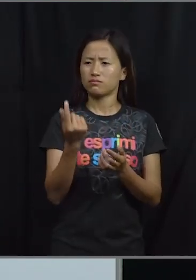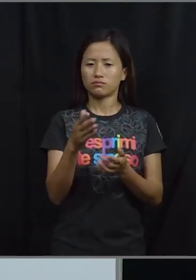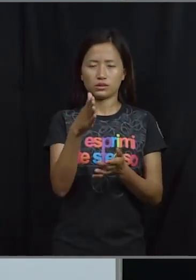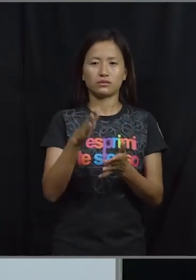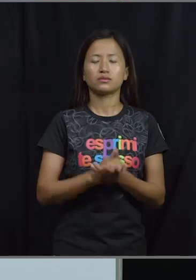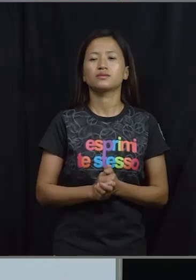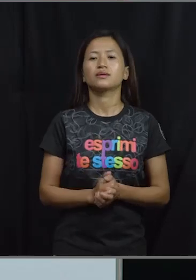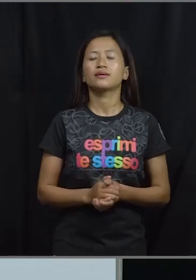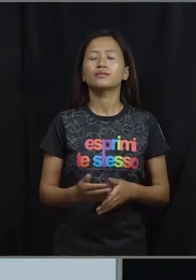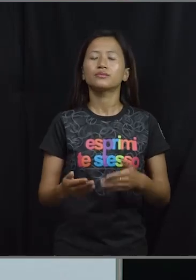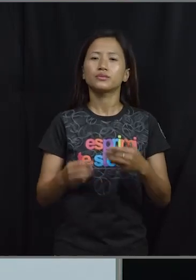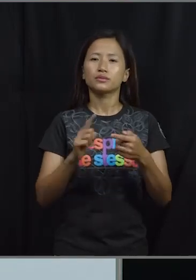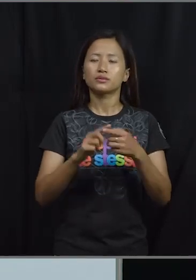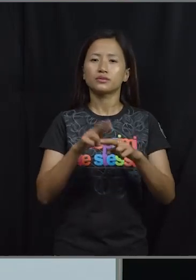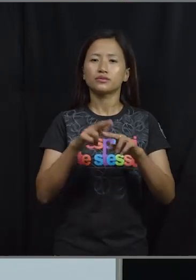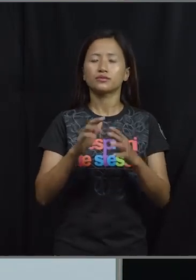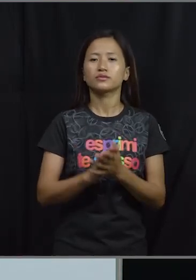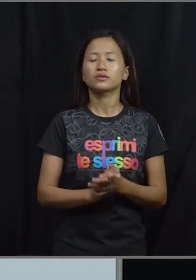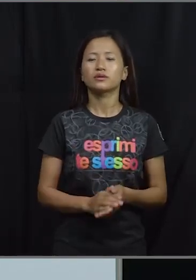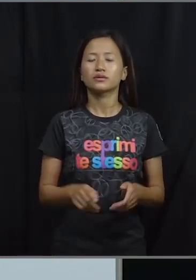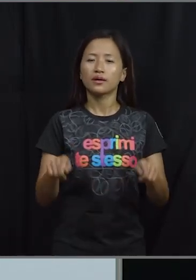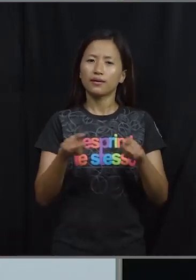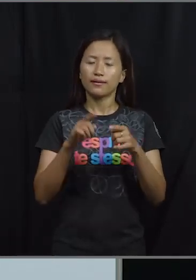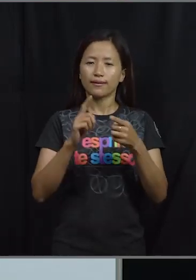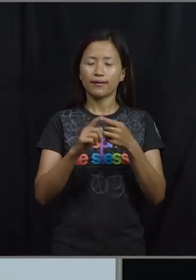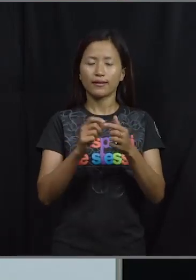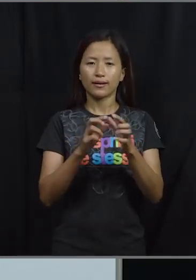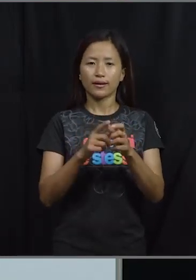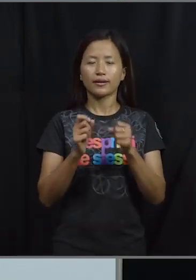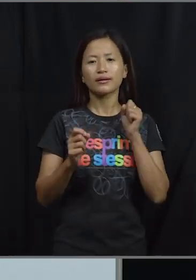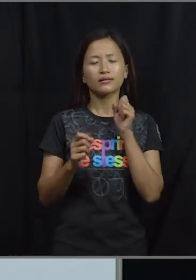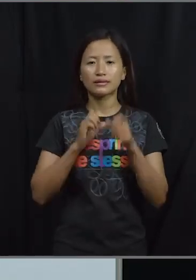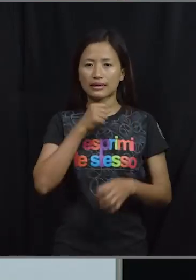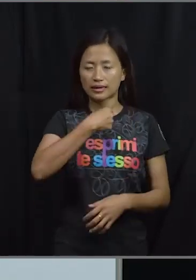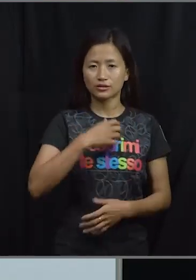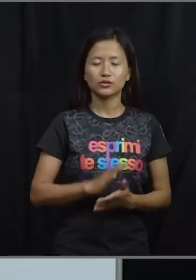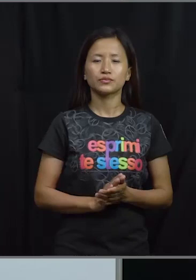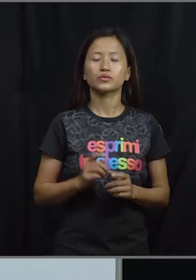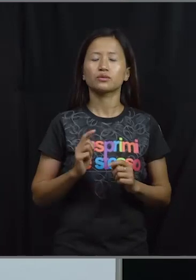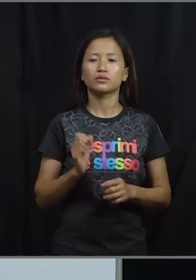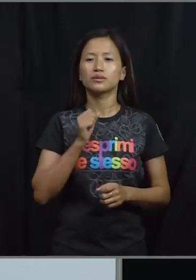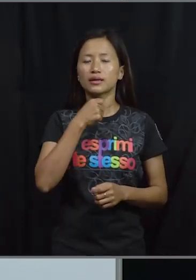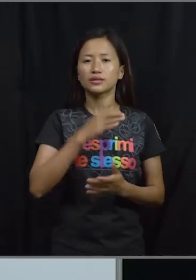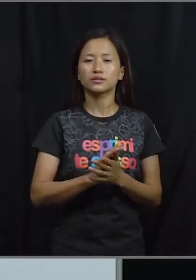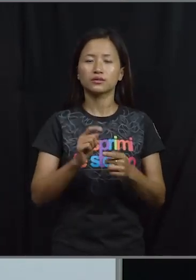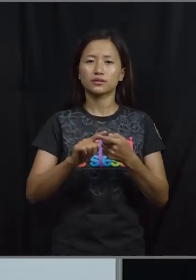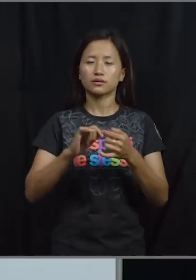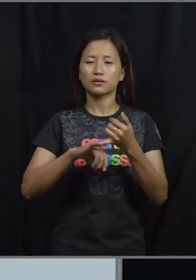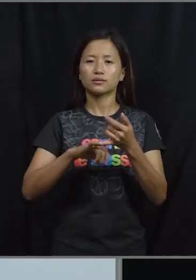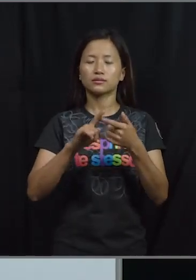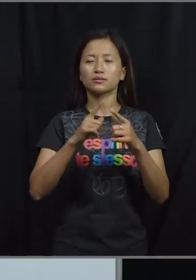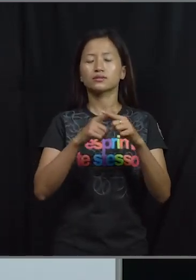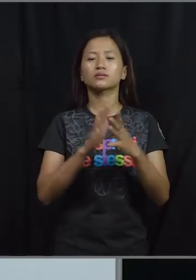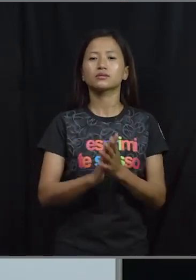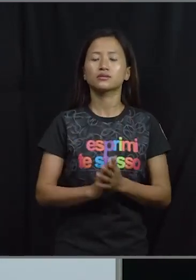affected. Likewise, we have age-sex composition. Suppose in a particular vicinity, in a particular locality,